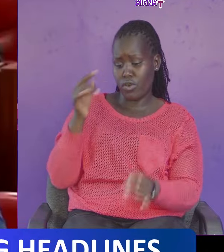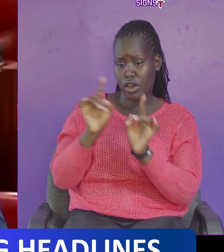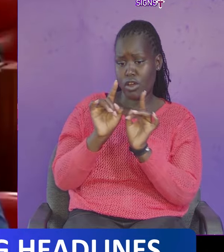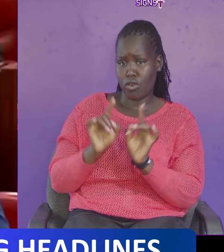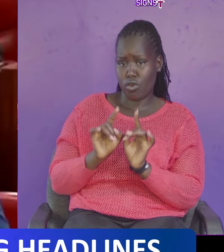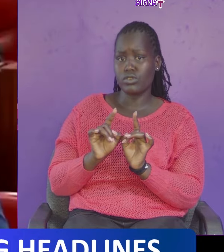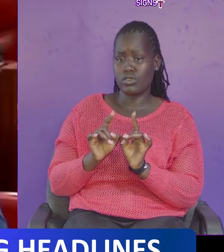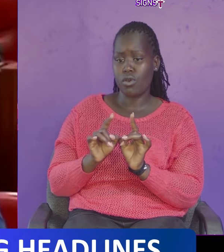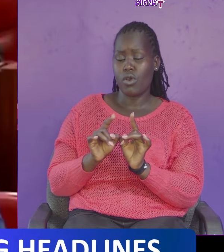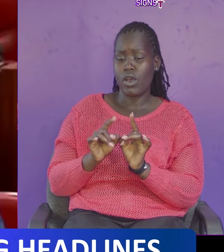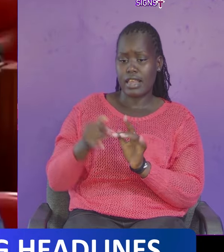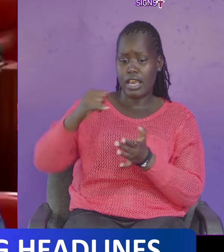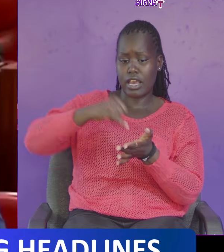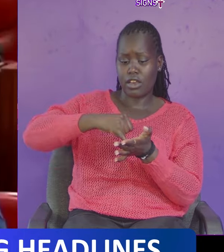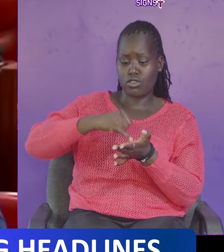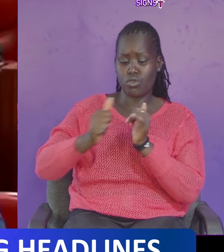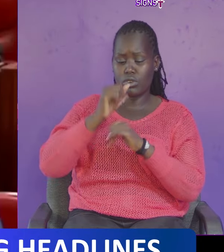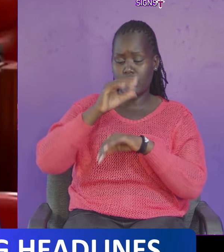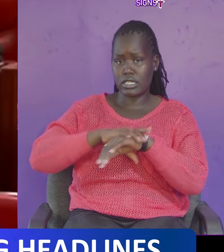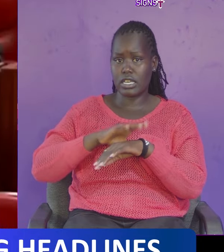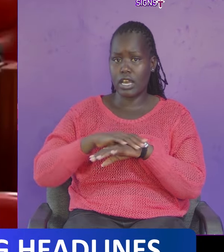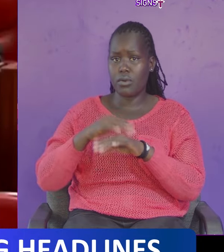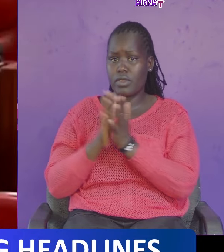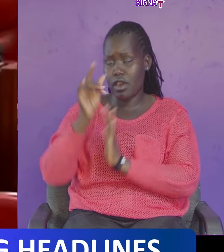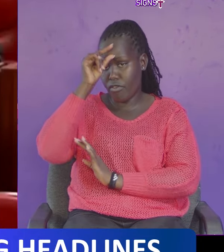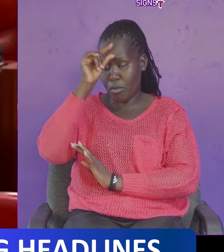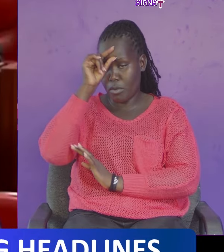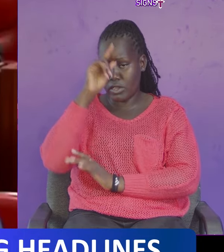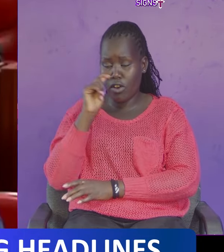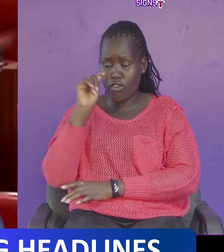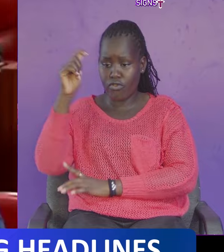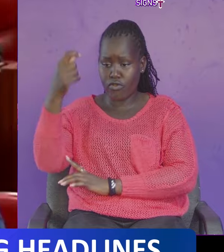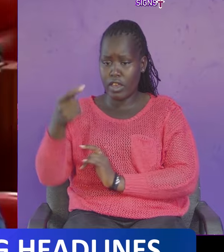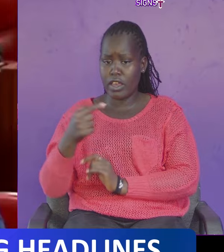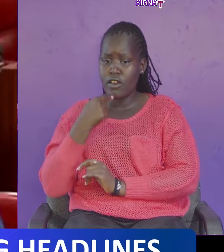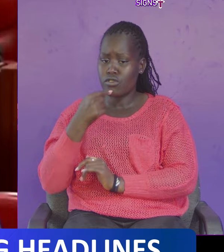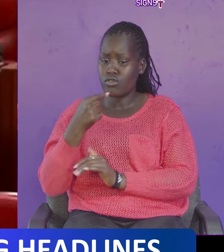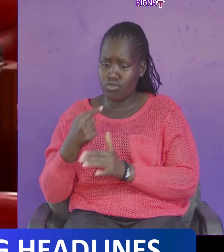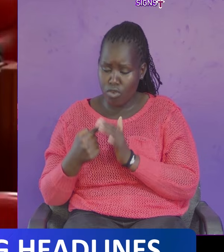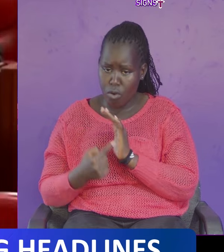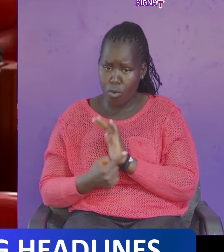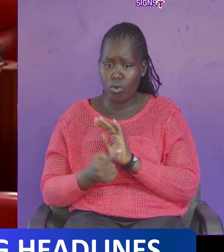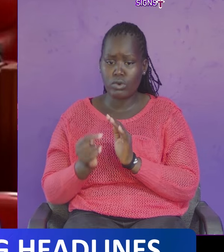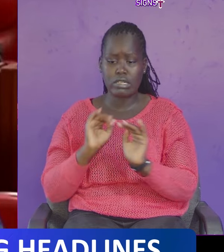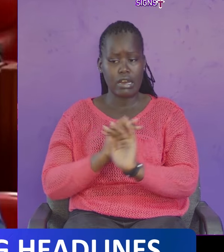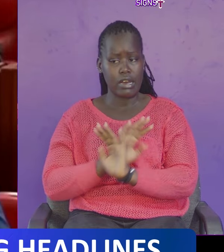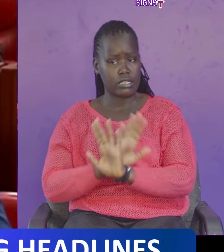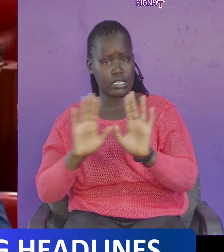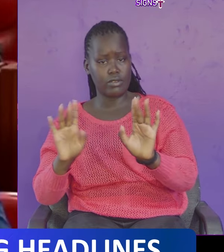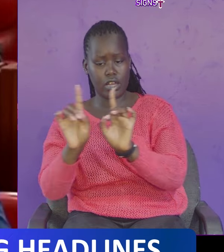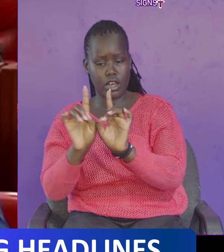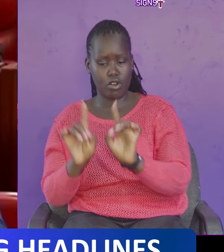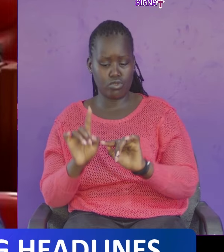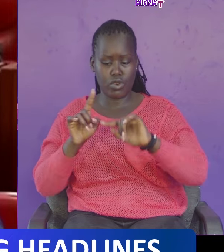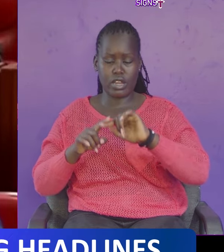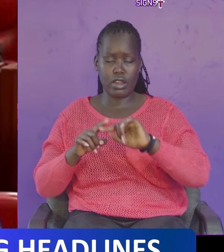interventions undertaken by the government of Kenya to ensure prompt, transparent, and independent investigations into